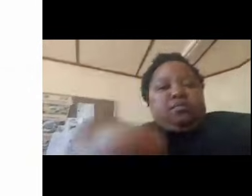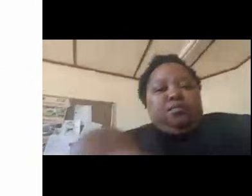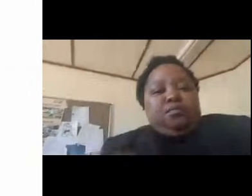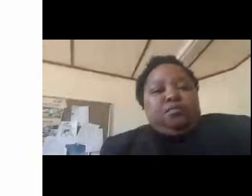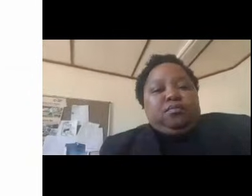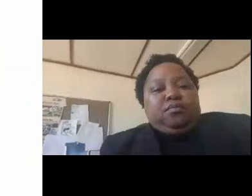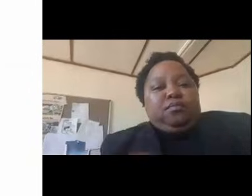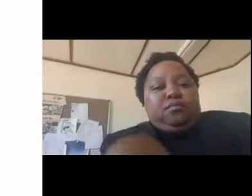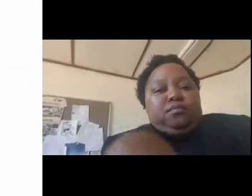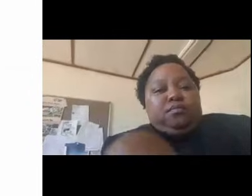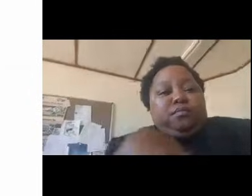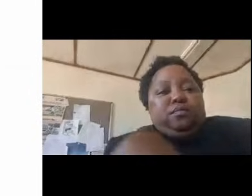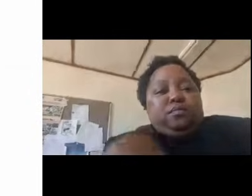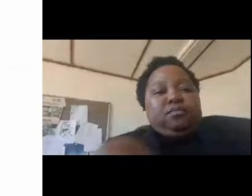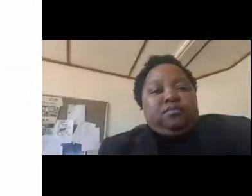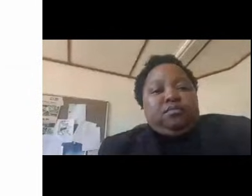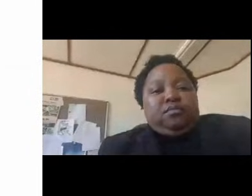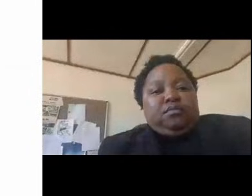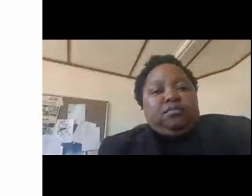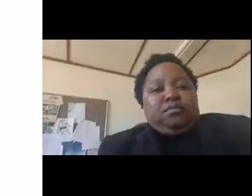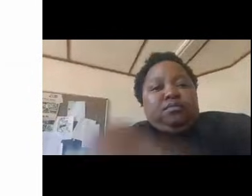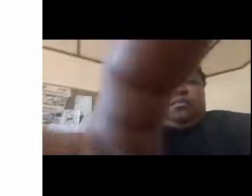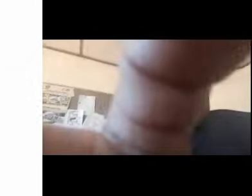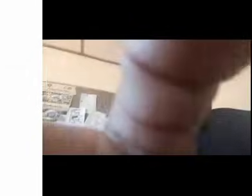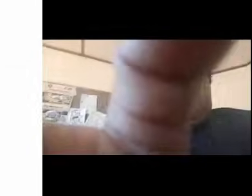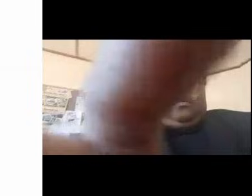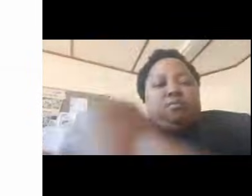Okay, thank you, Dati.